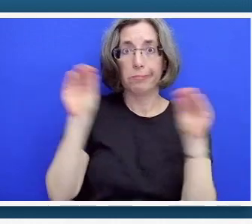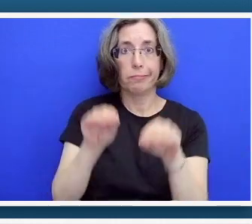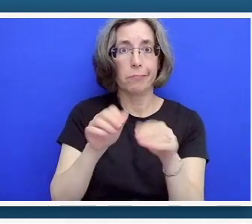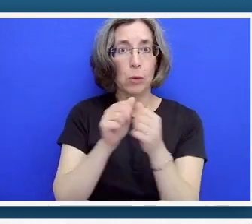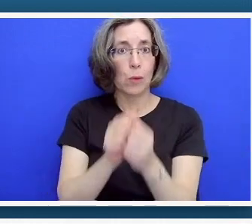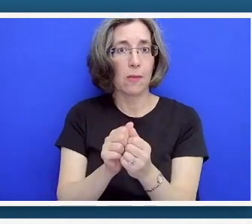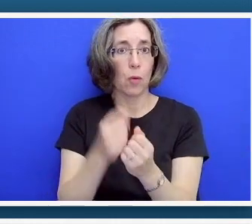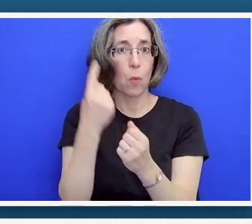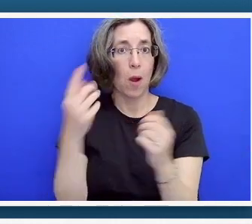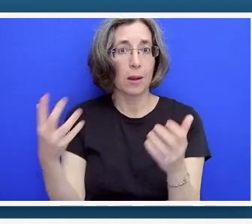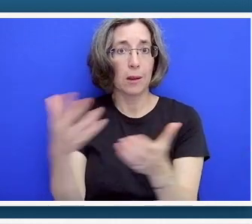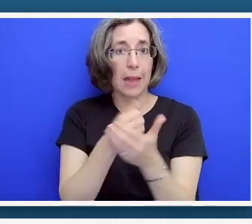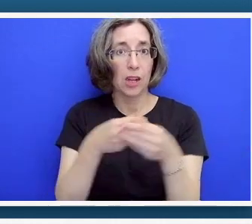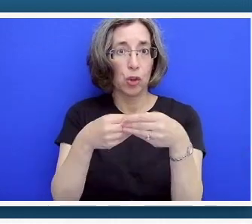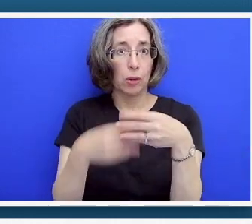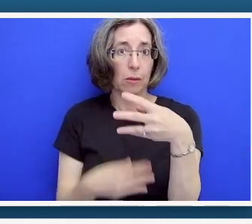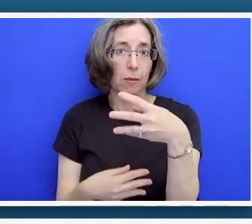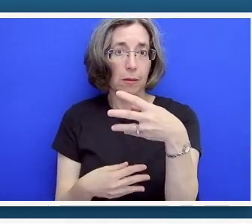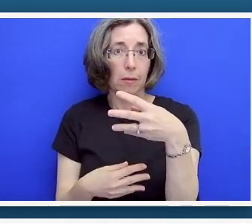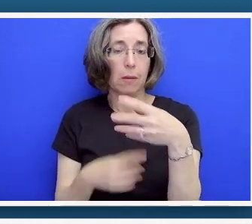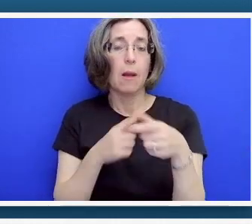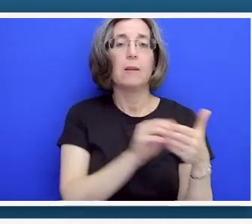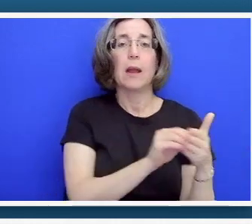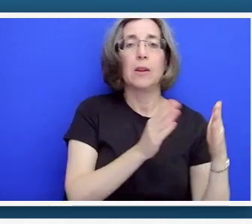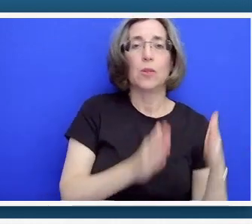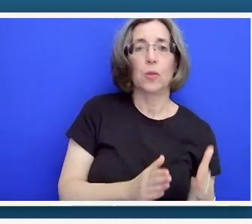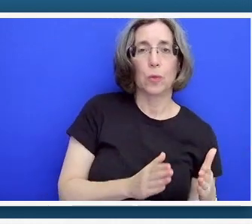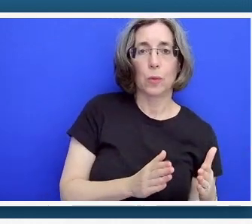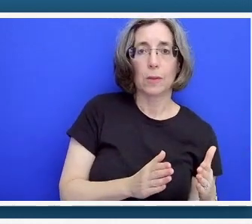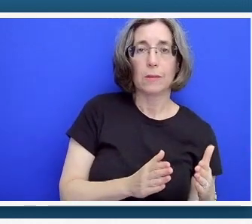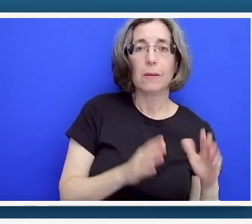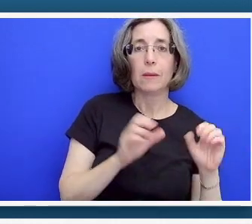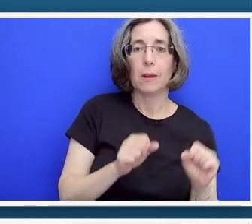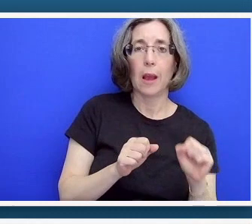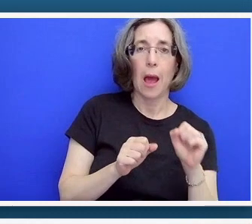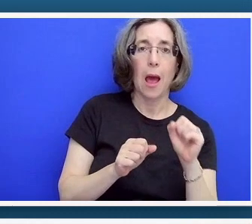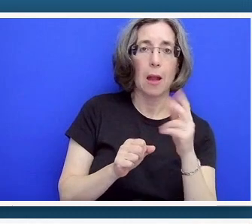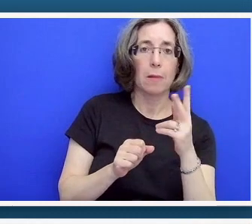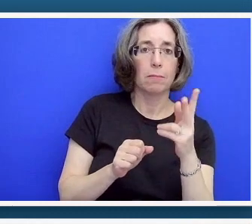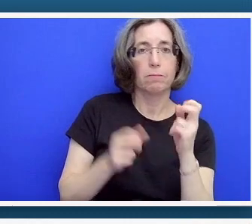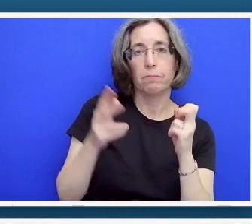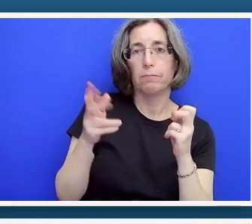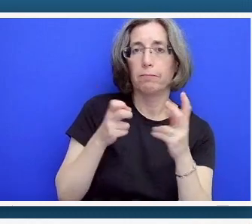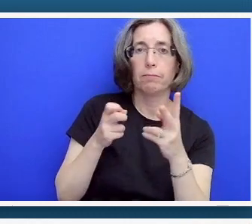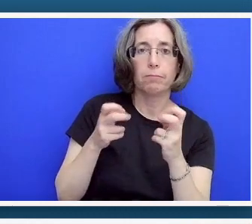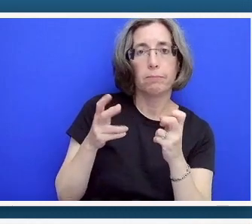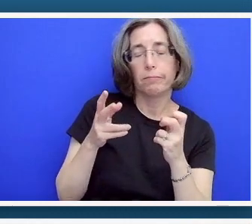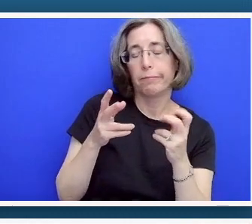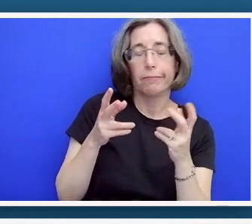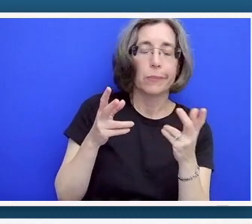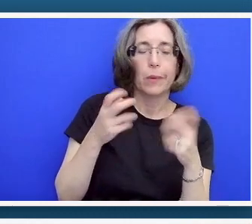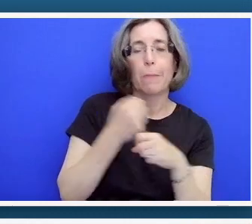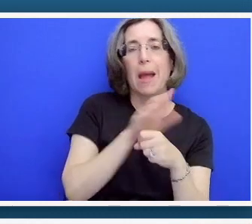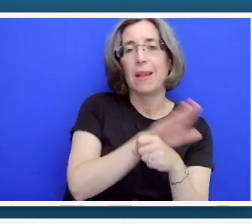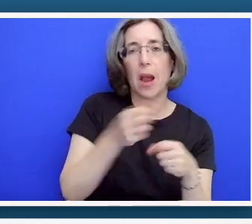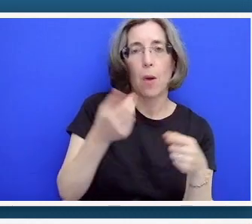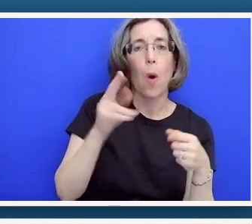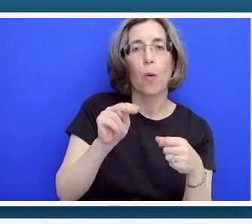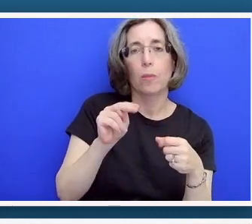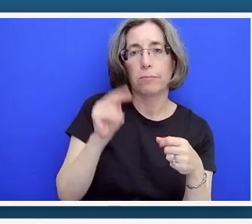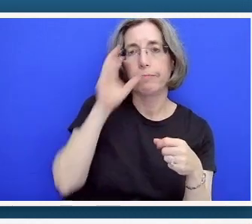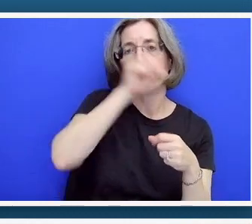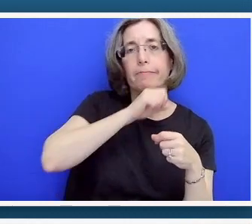the students to kind of make their own, I guess, inferences from those.